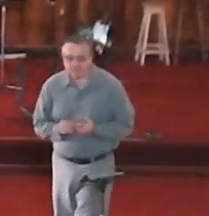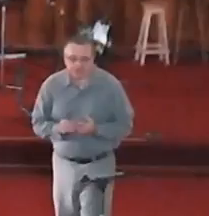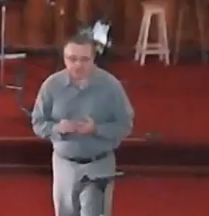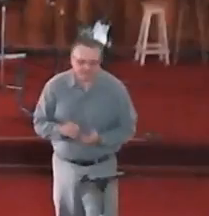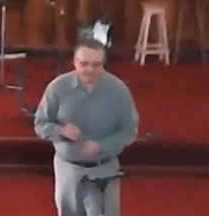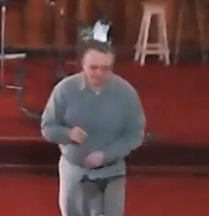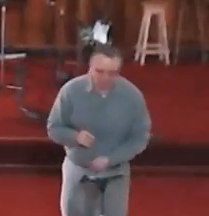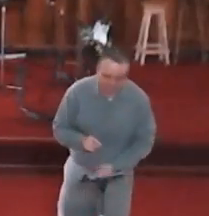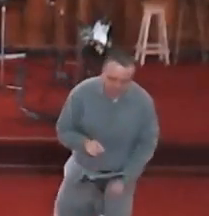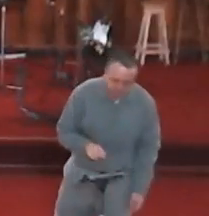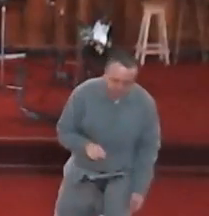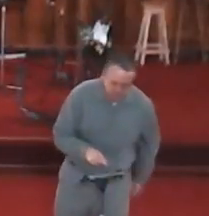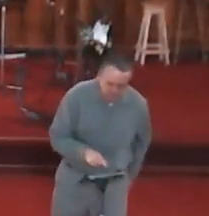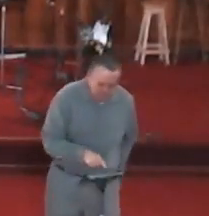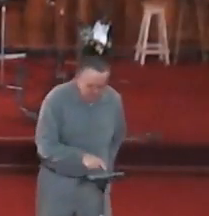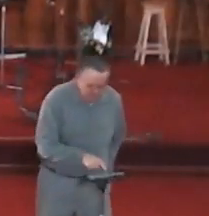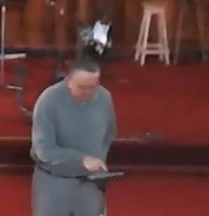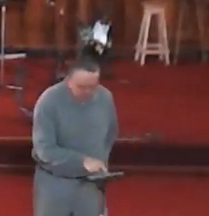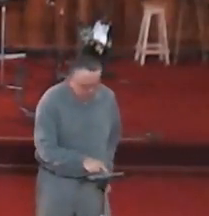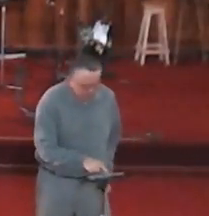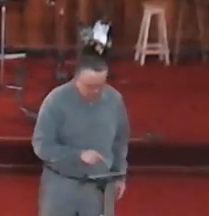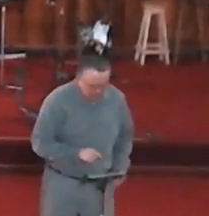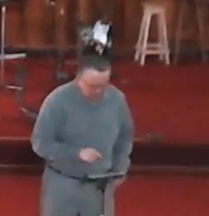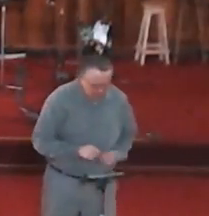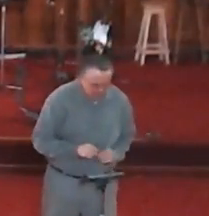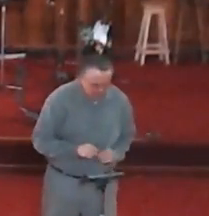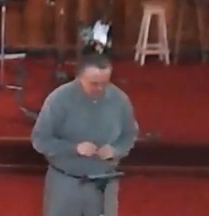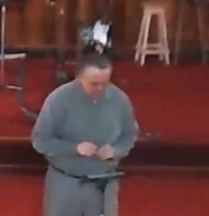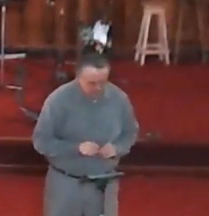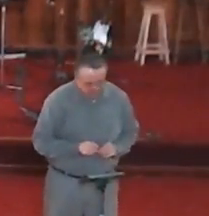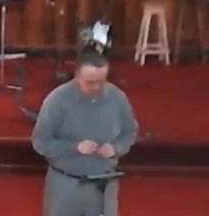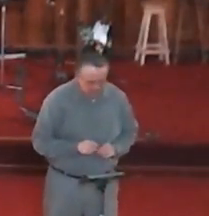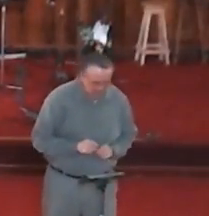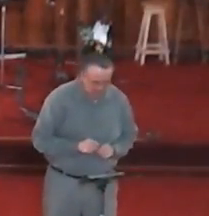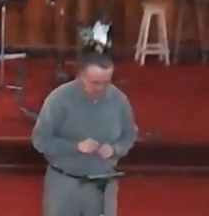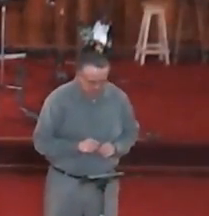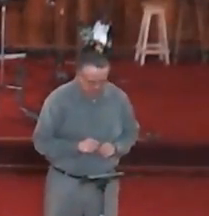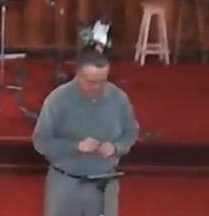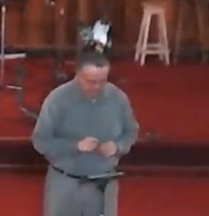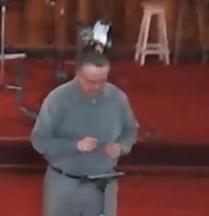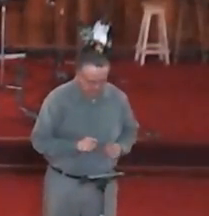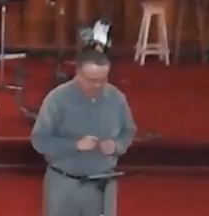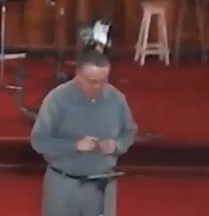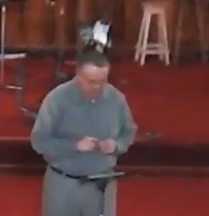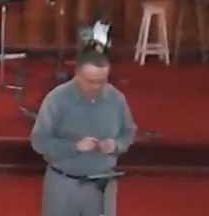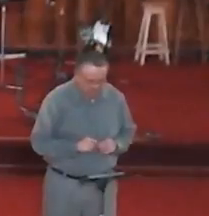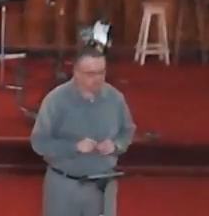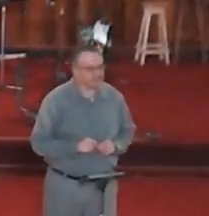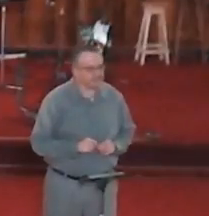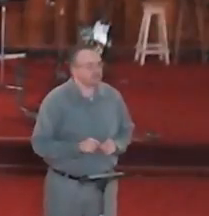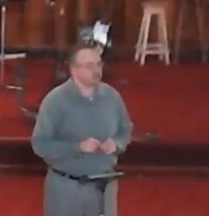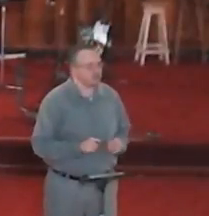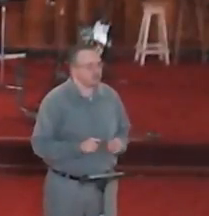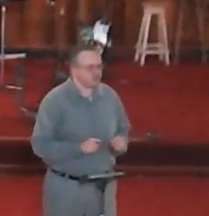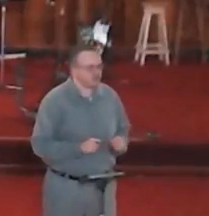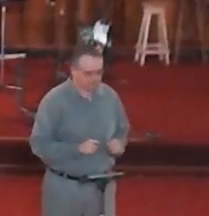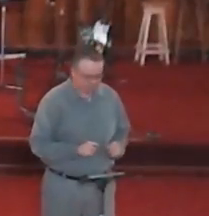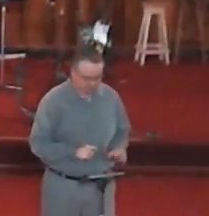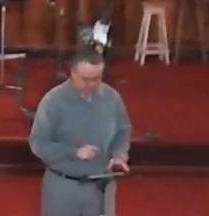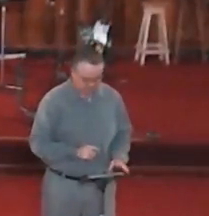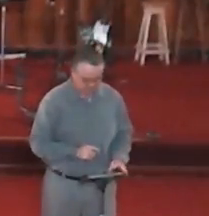proverbio que se ha hablado mucho, dice, en la lengua hay poder de vida y muerte. Quienes la aman comerán de su